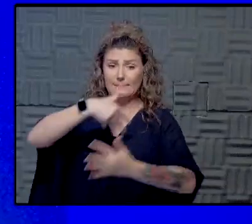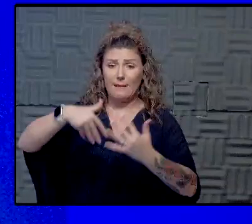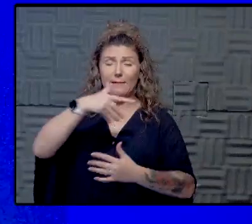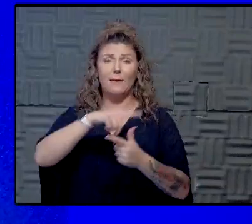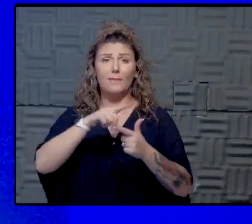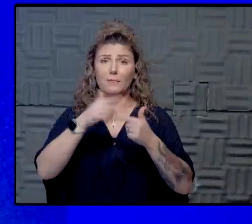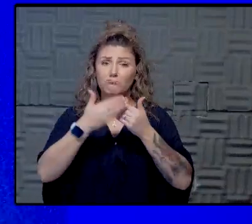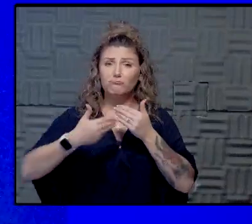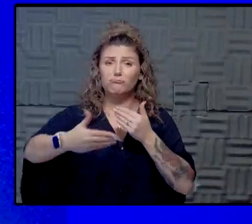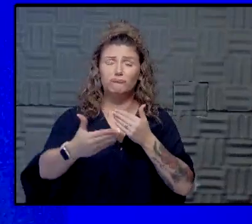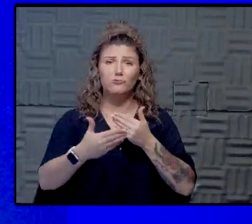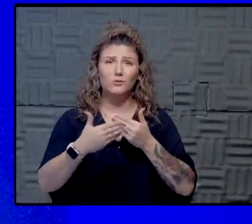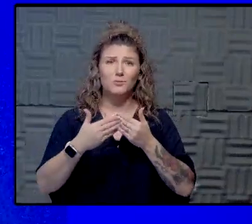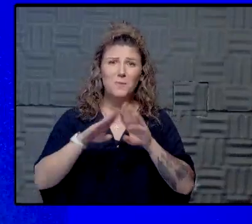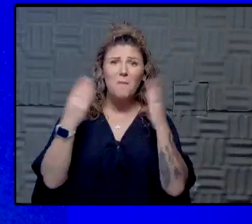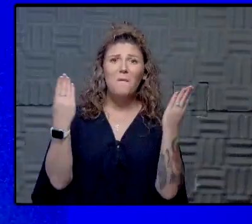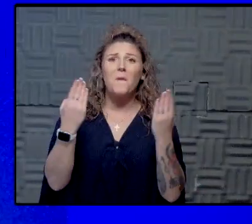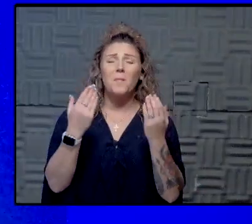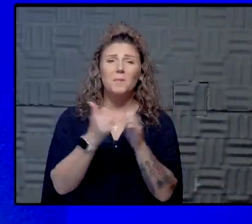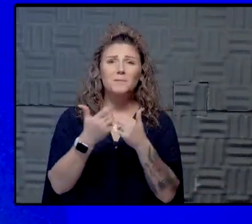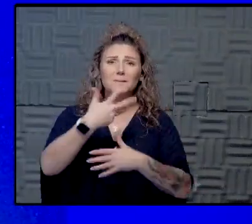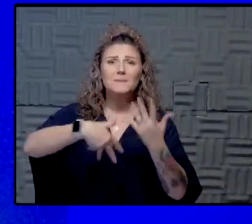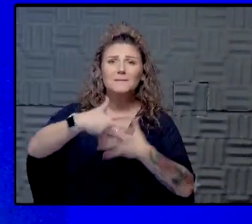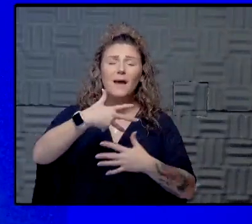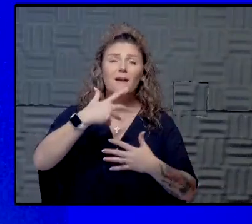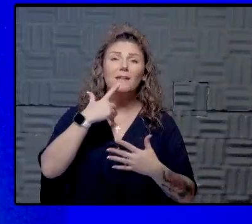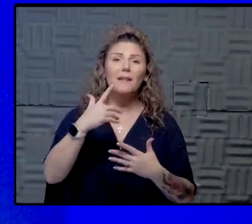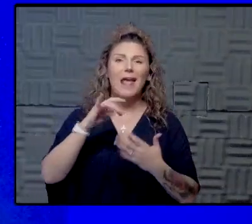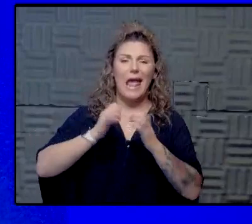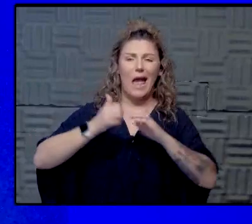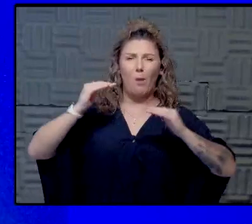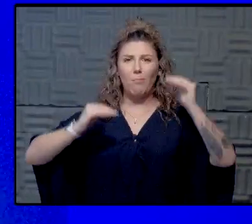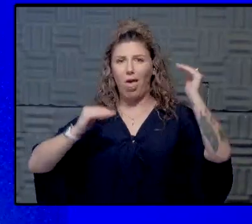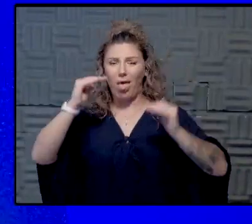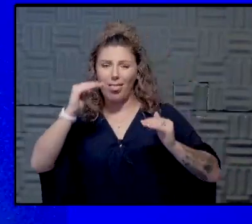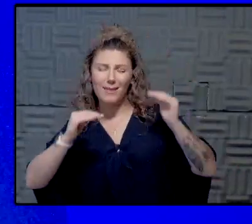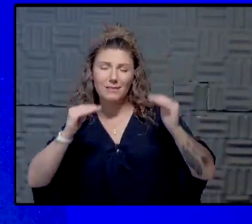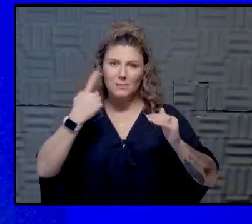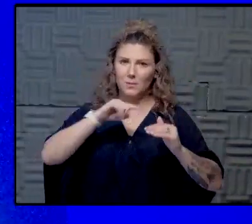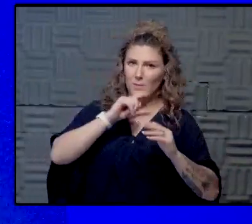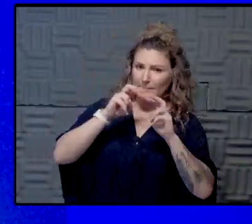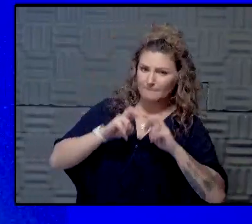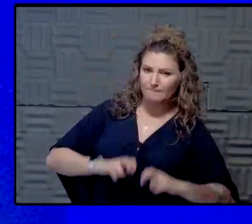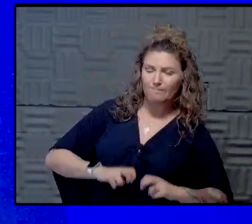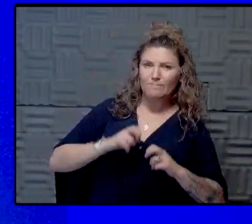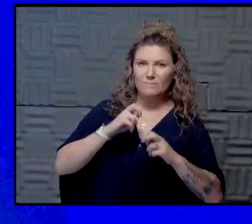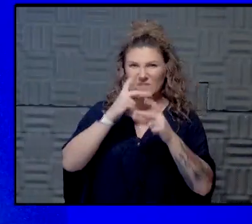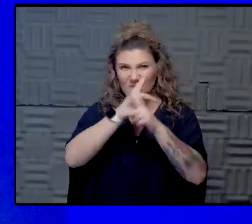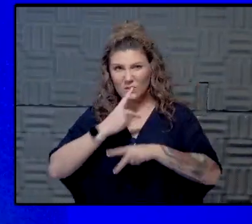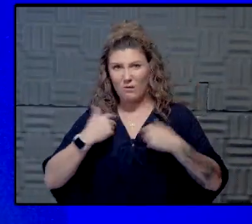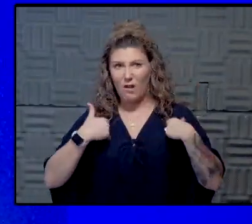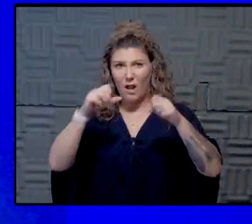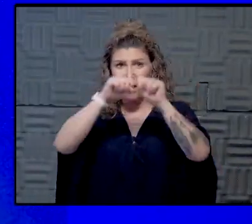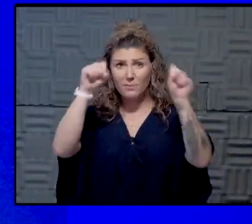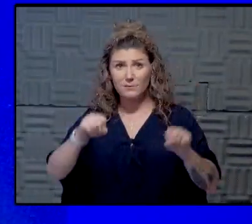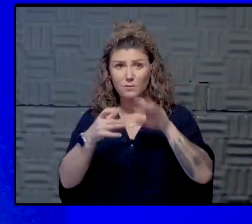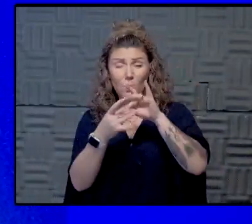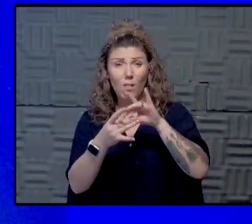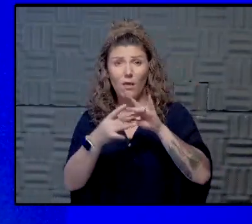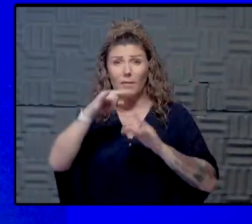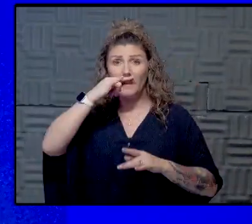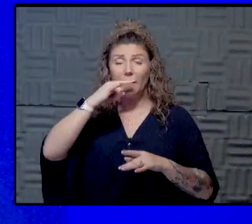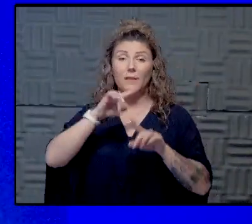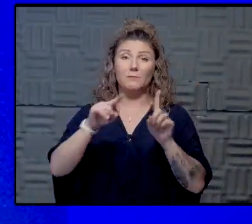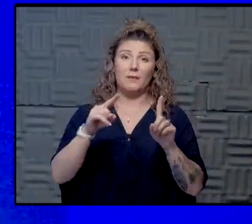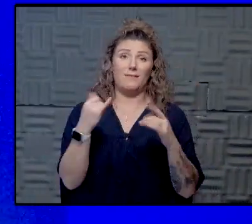as a society. And so how we are balancing that is definitely something we're putting a microscope on right now as a health system for our kids.